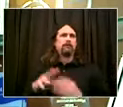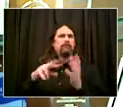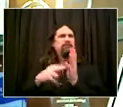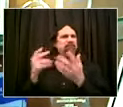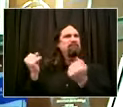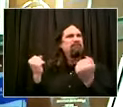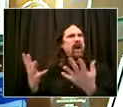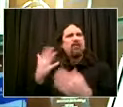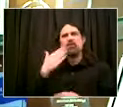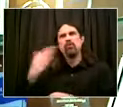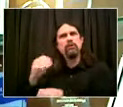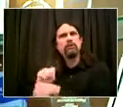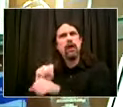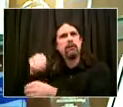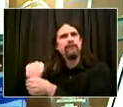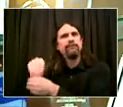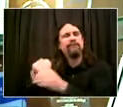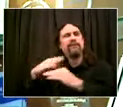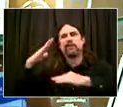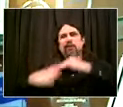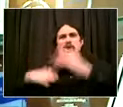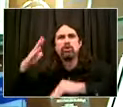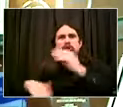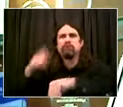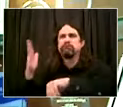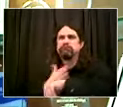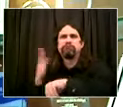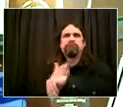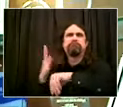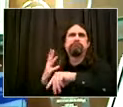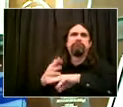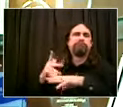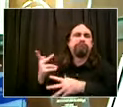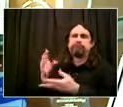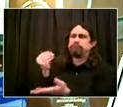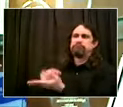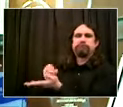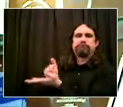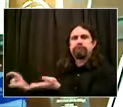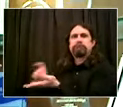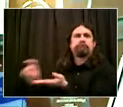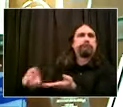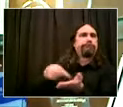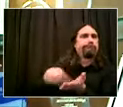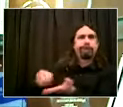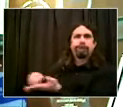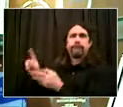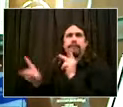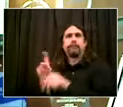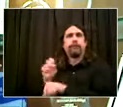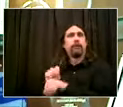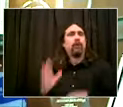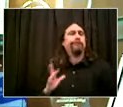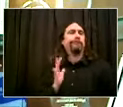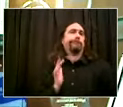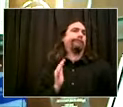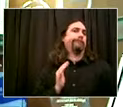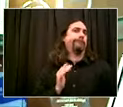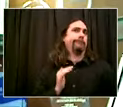Working with my congressman, who's my co-chair, Gregory Meeks, on this, securing this historic deal at this moment, during a time where we're